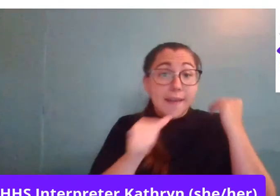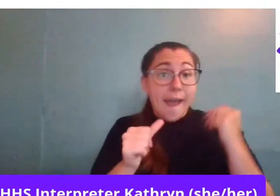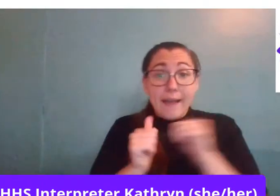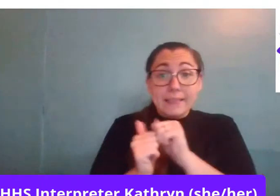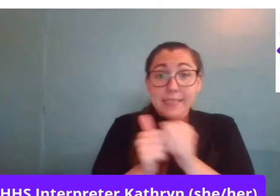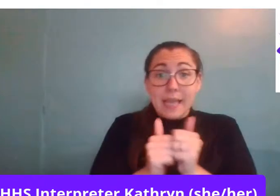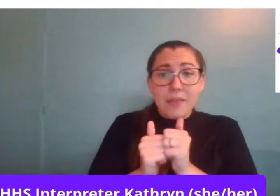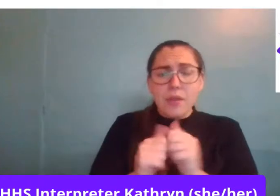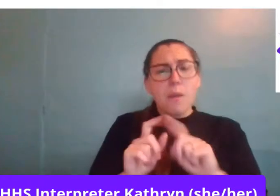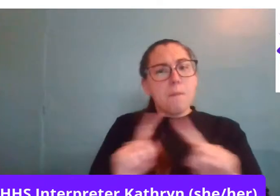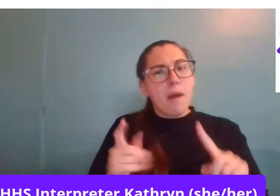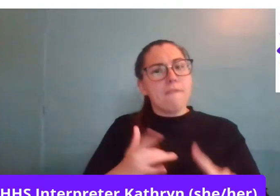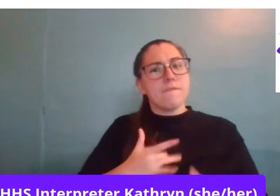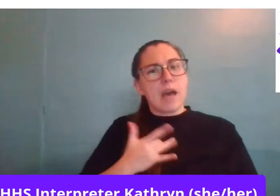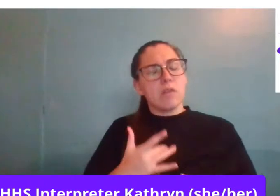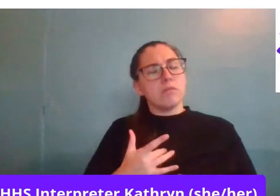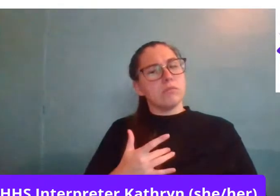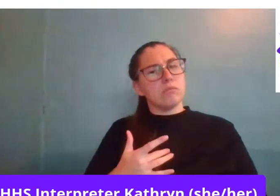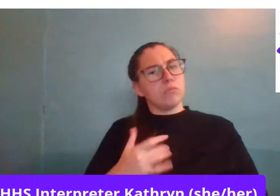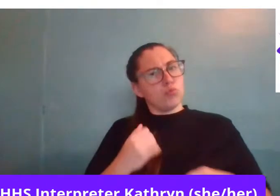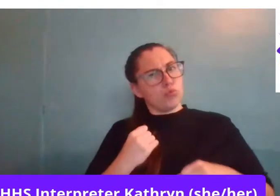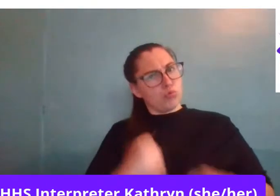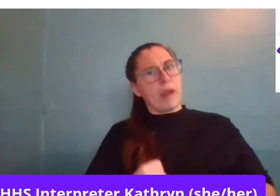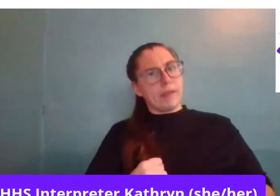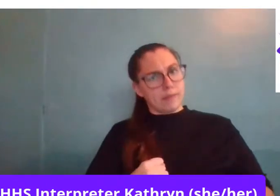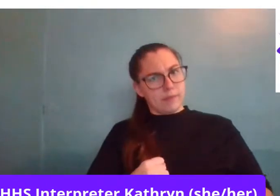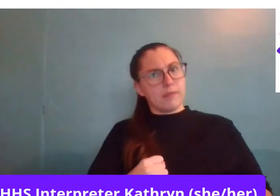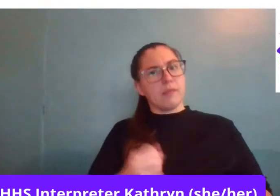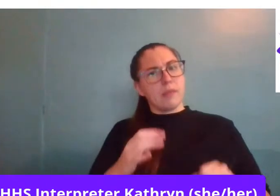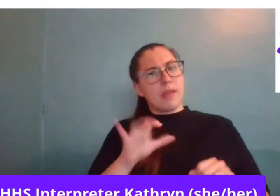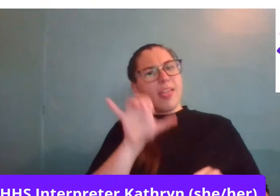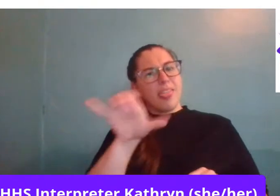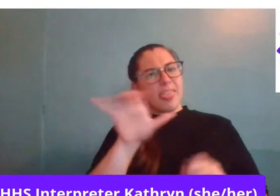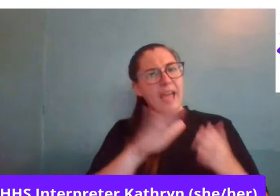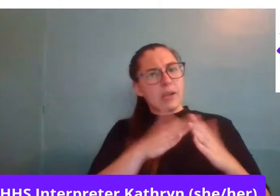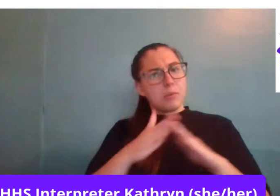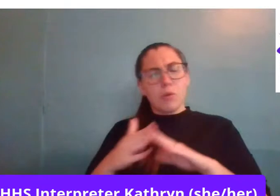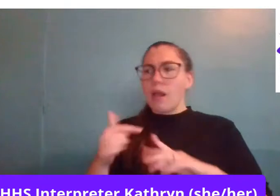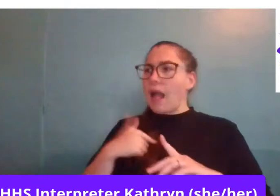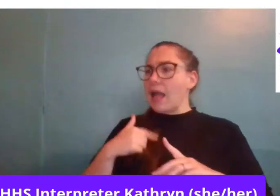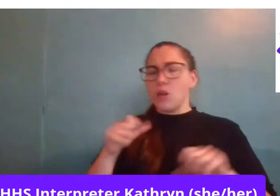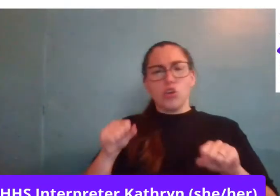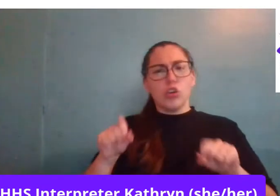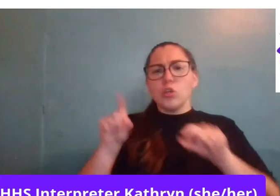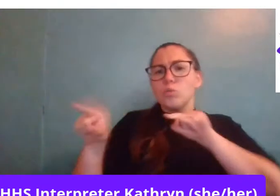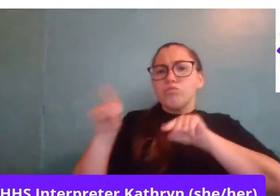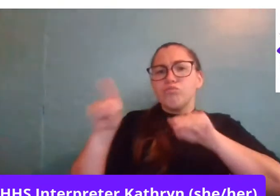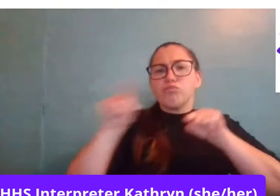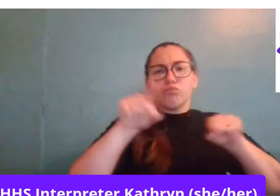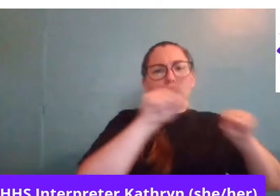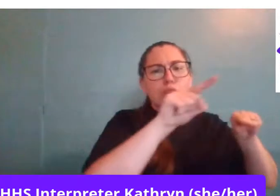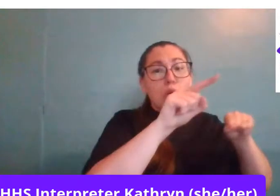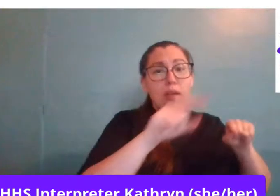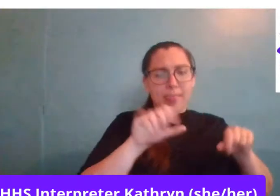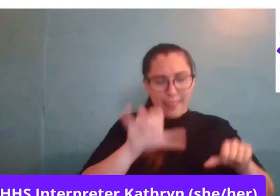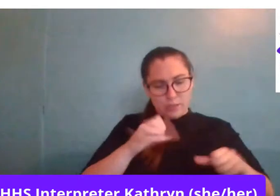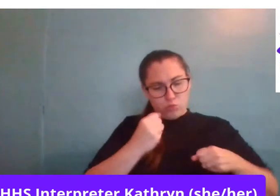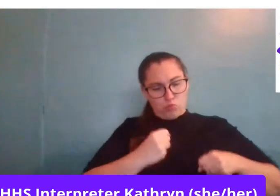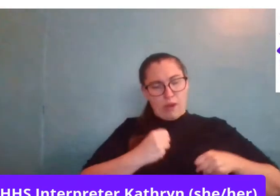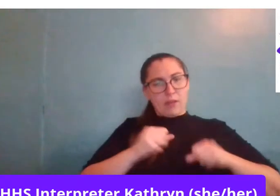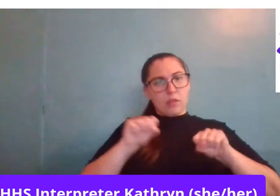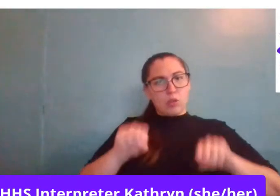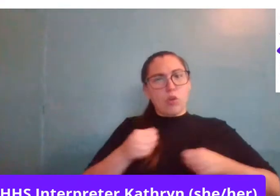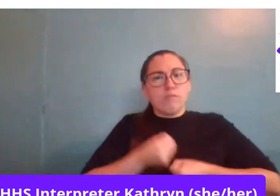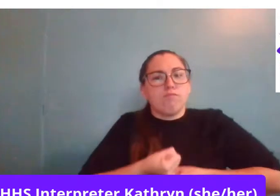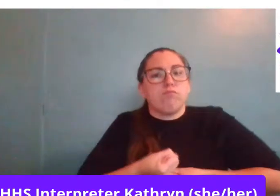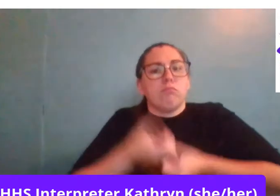the strength of that community, that when I went other places, I could take it with me. And I felt comfortable and I